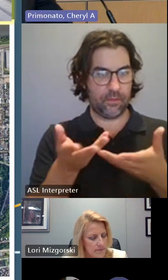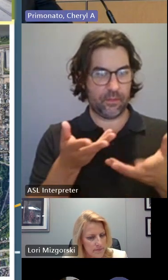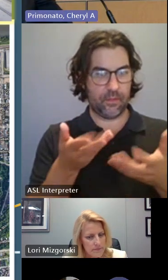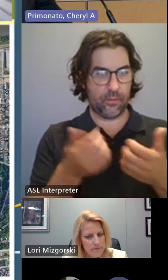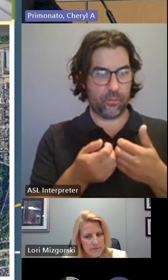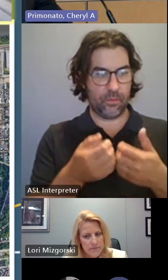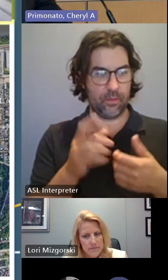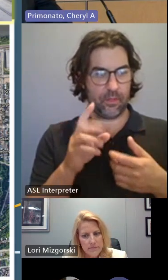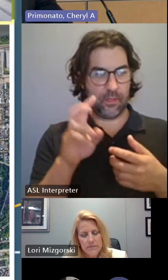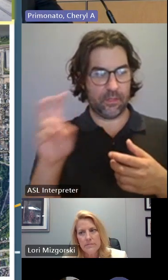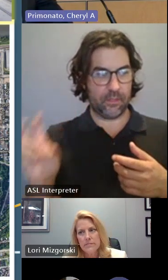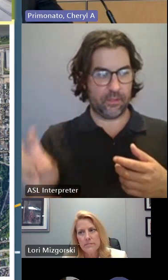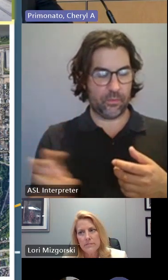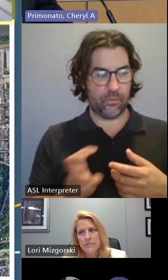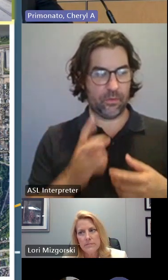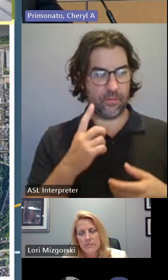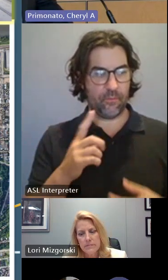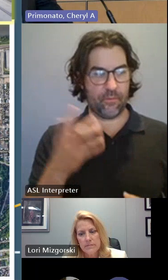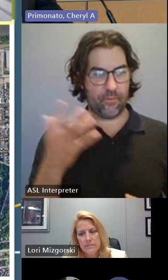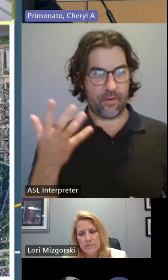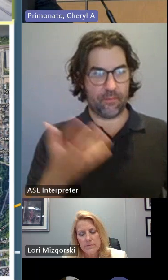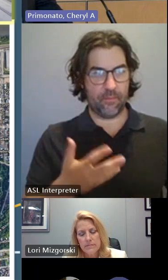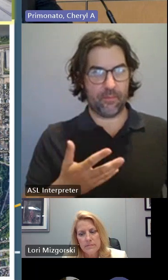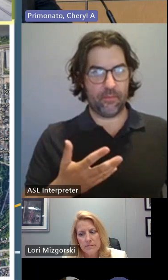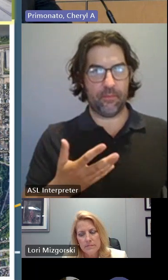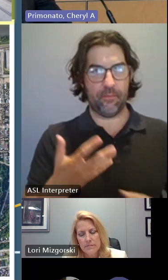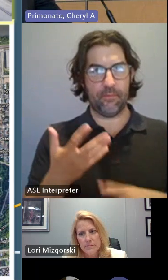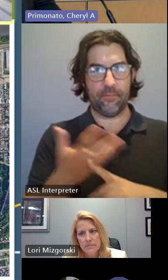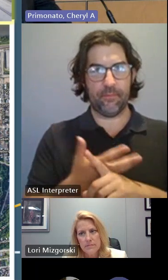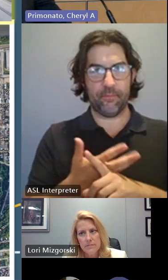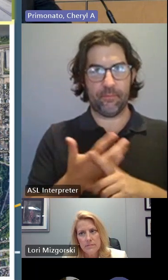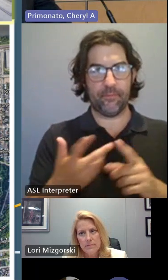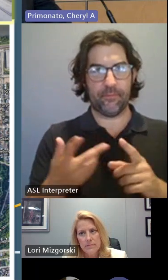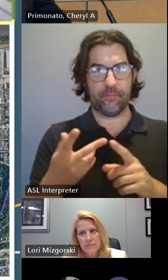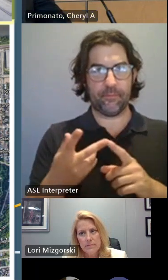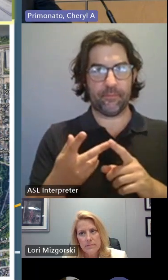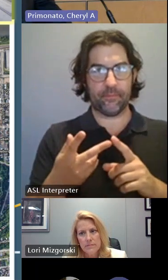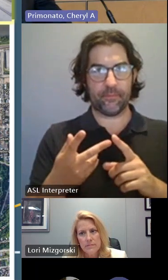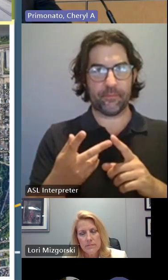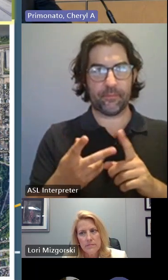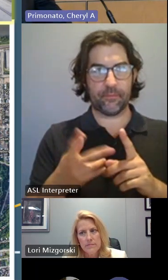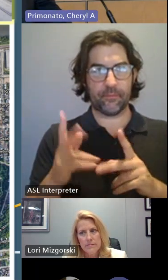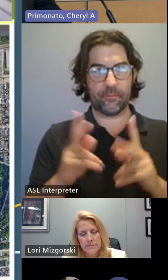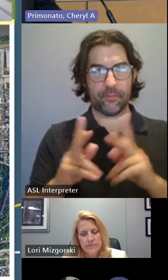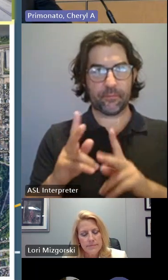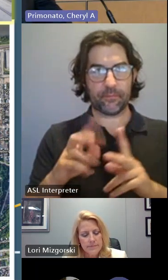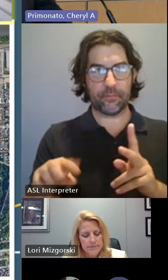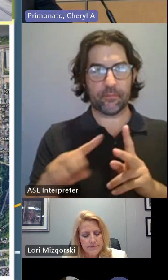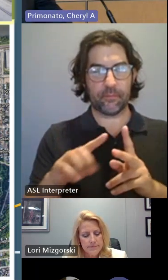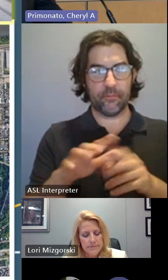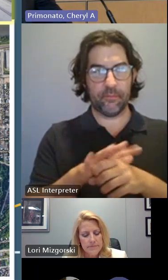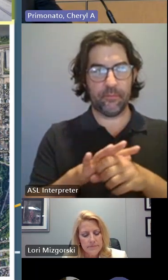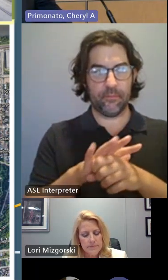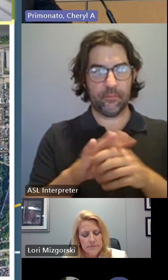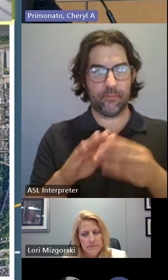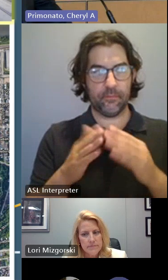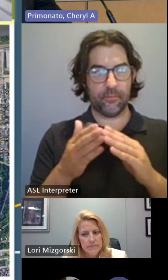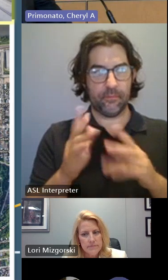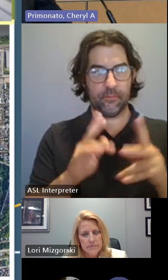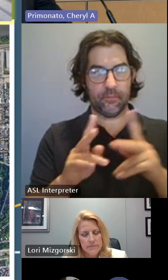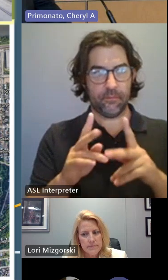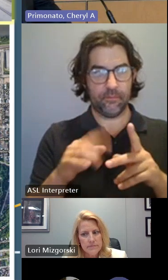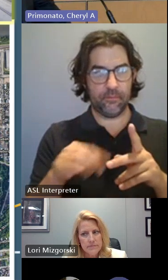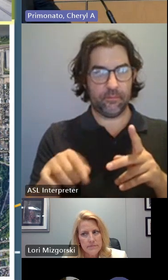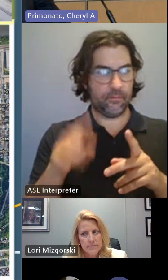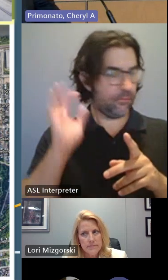the detours for 5 months with any residents or local community people. We just had to